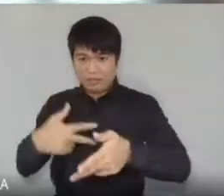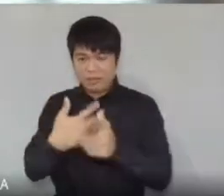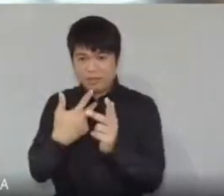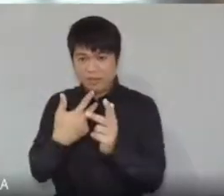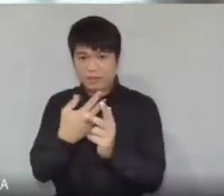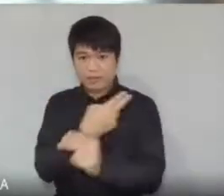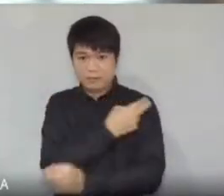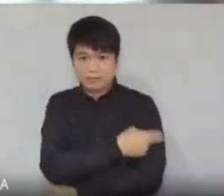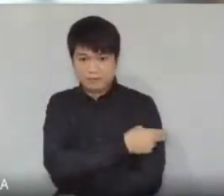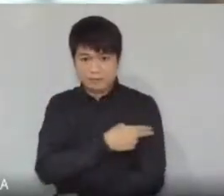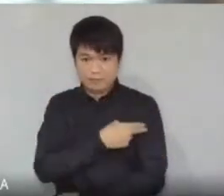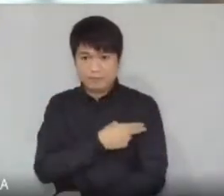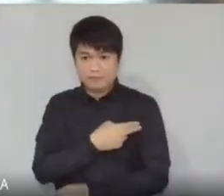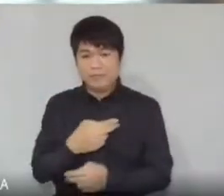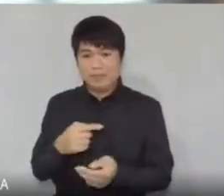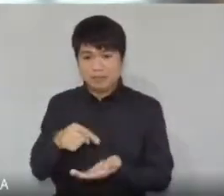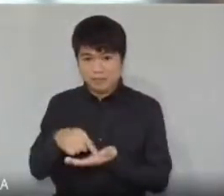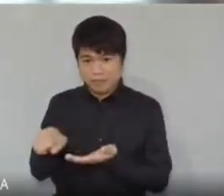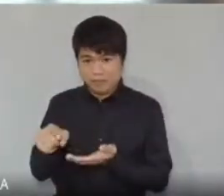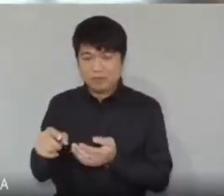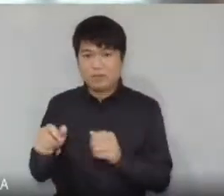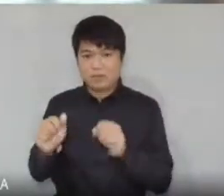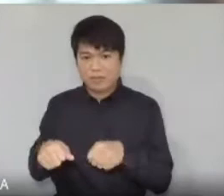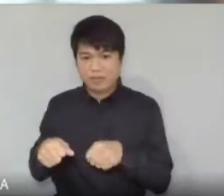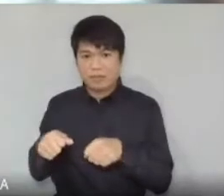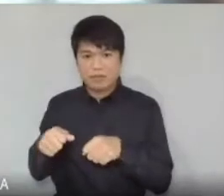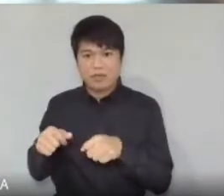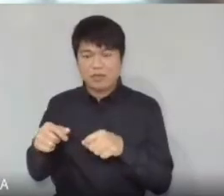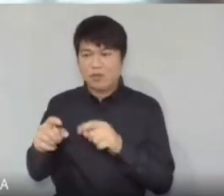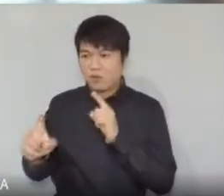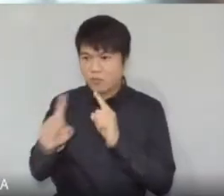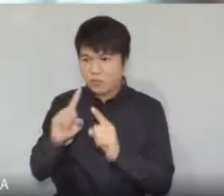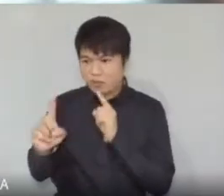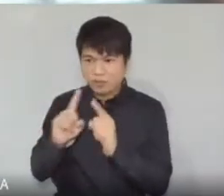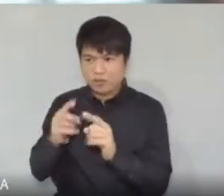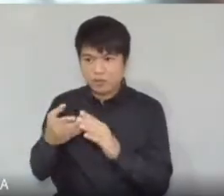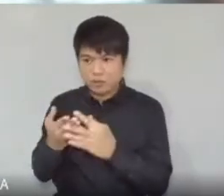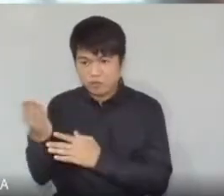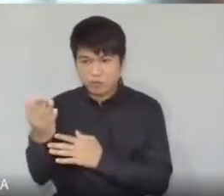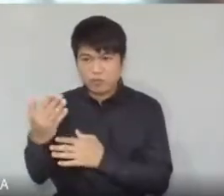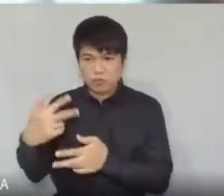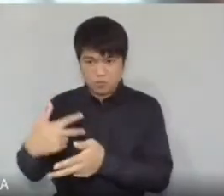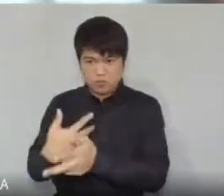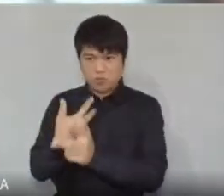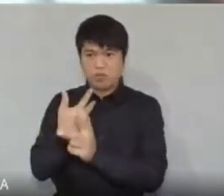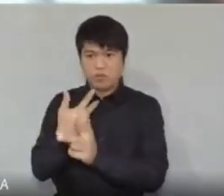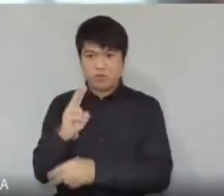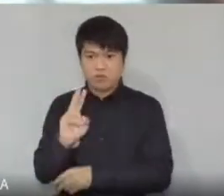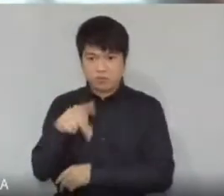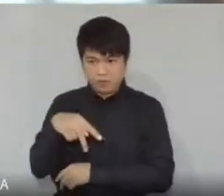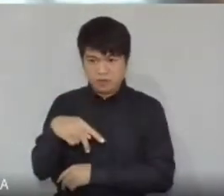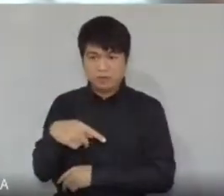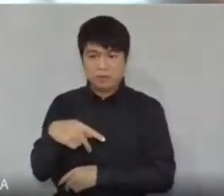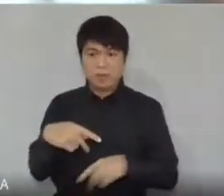COVID-19 Operations Center's hotline 155-200 with phone lines donated by PLDT